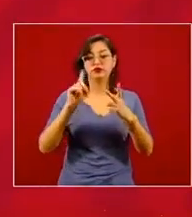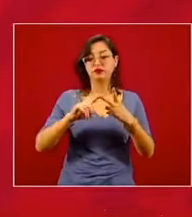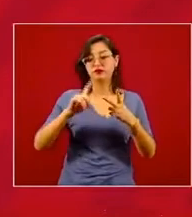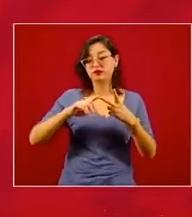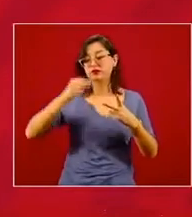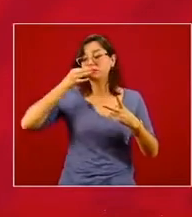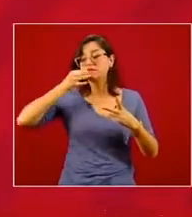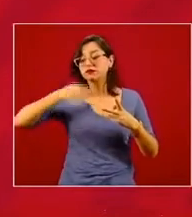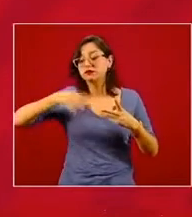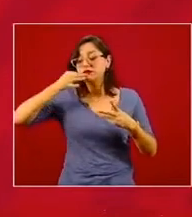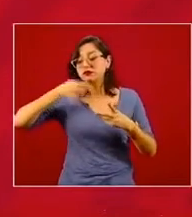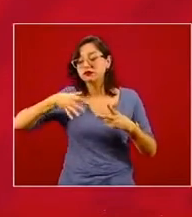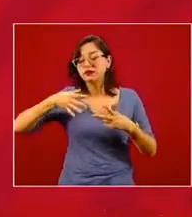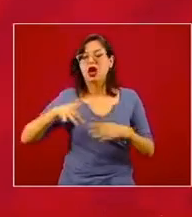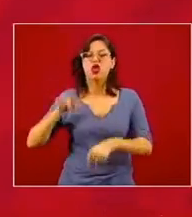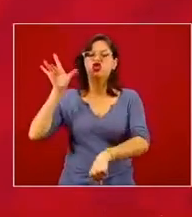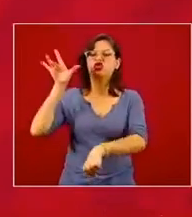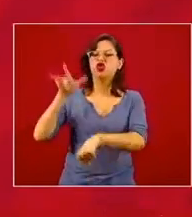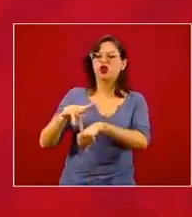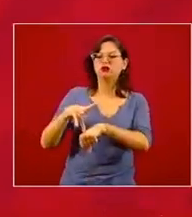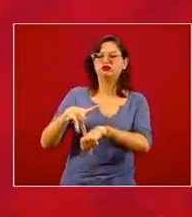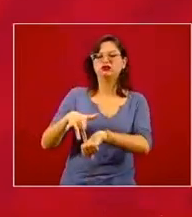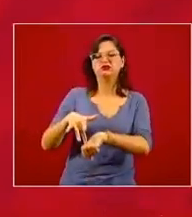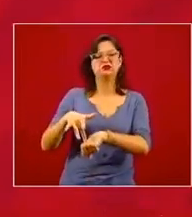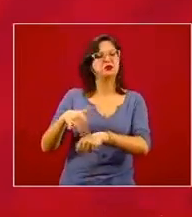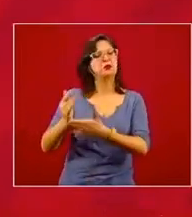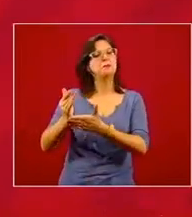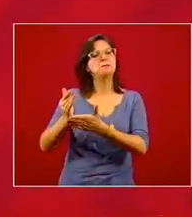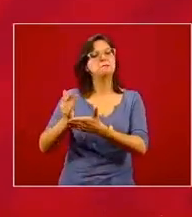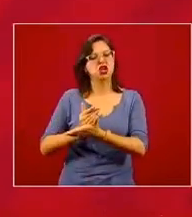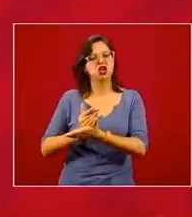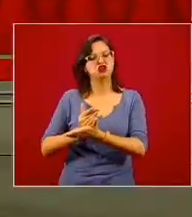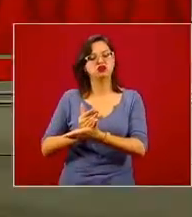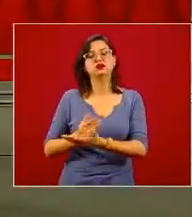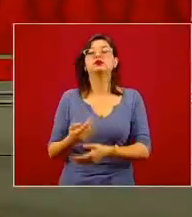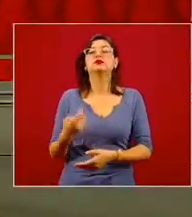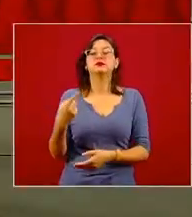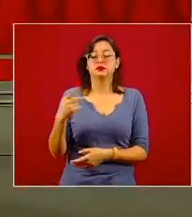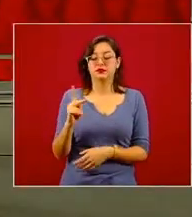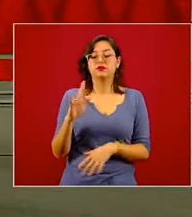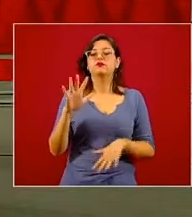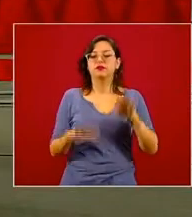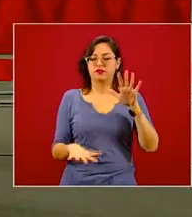there are 2 that are more important, which is droplets and airborne.